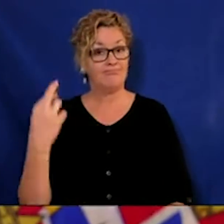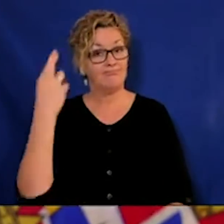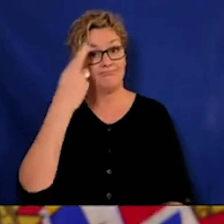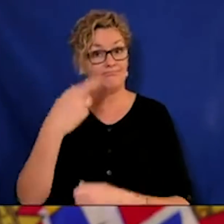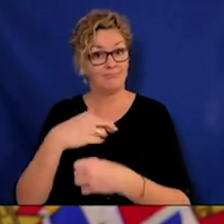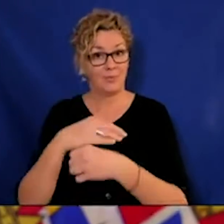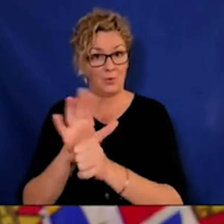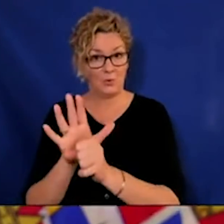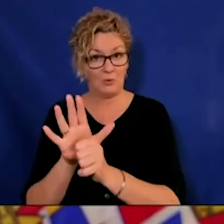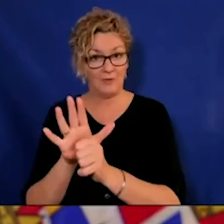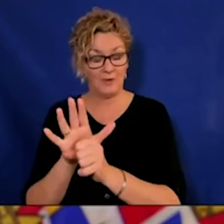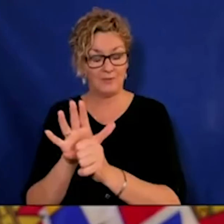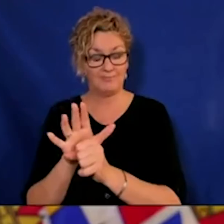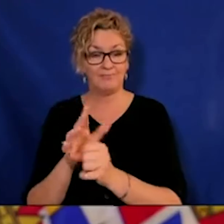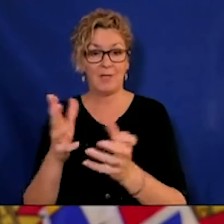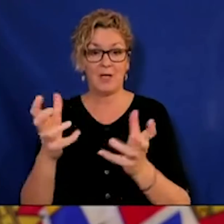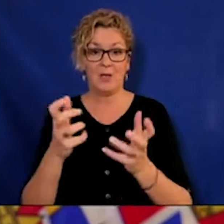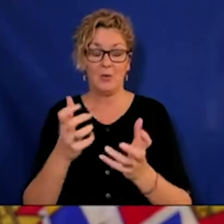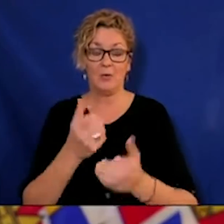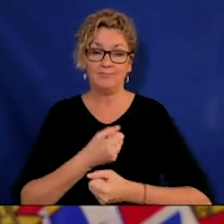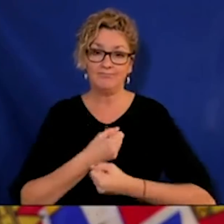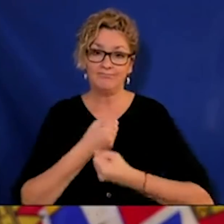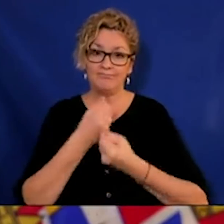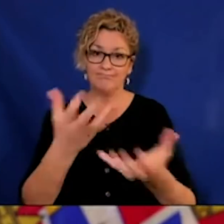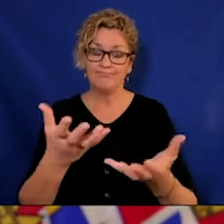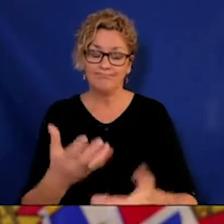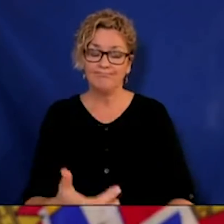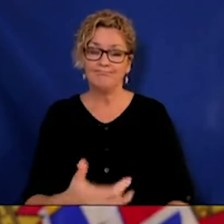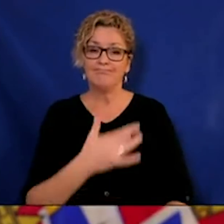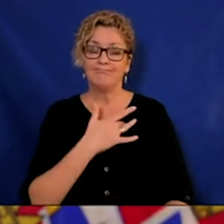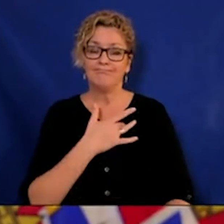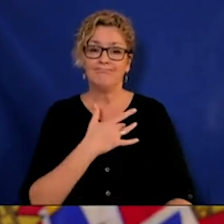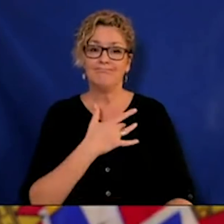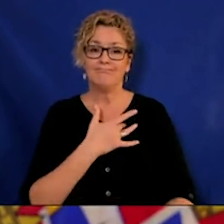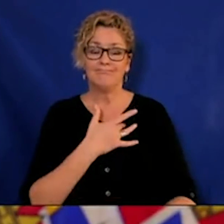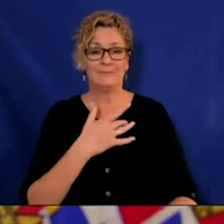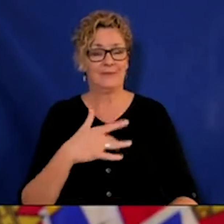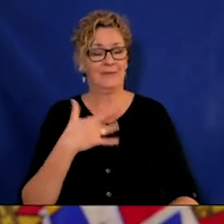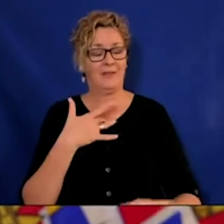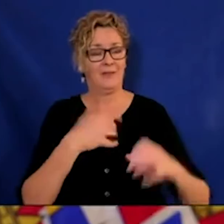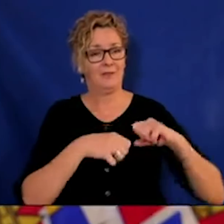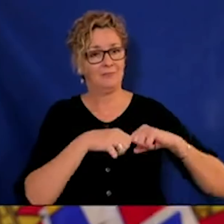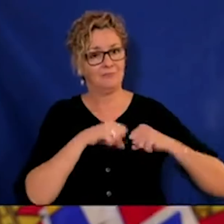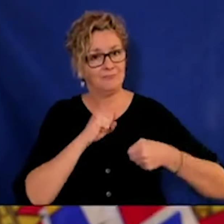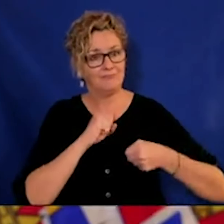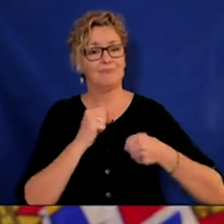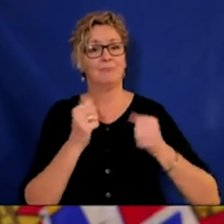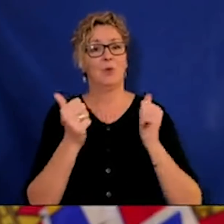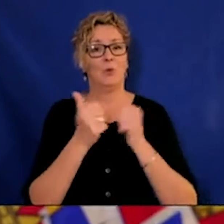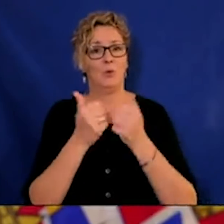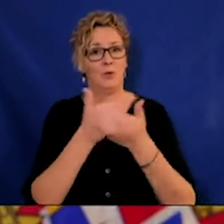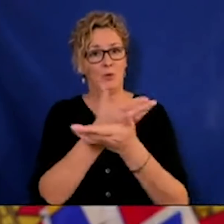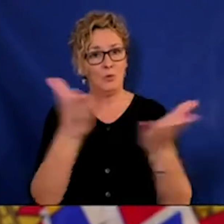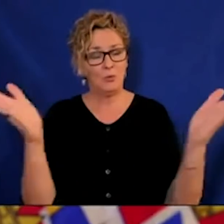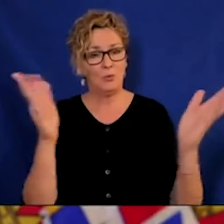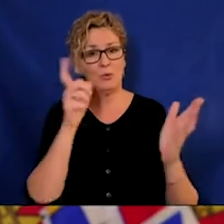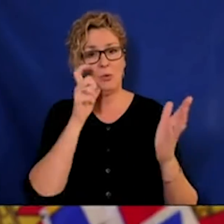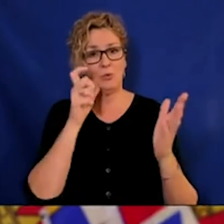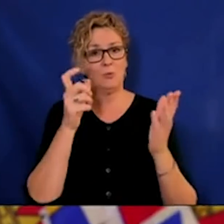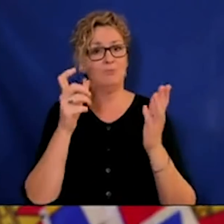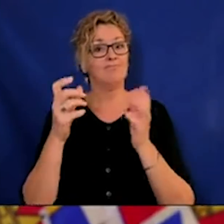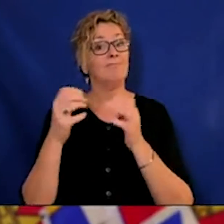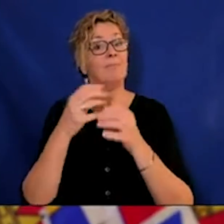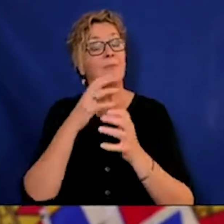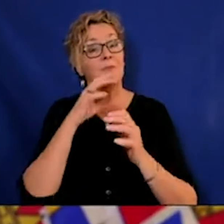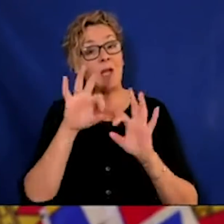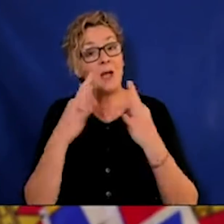again today, and to their care providers, and to their communities. We mourn with you.